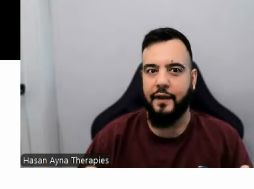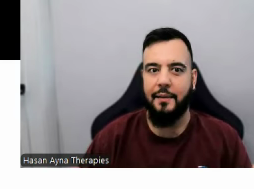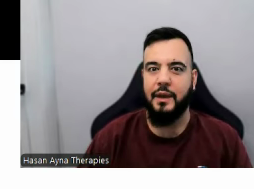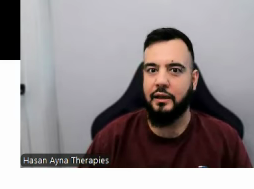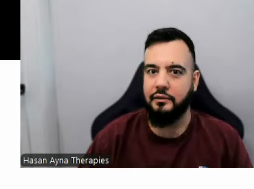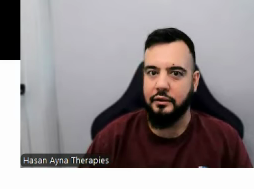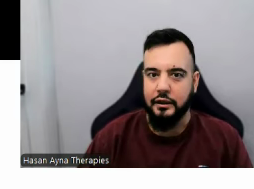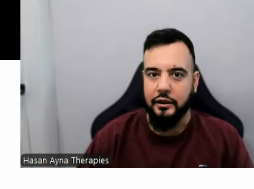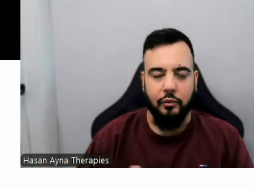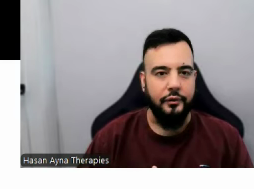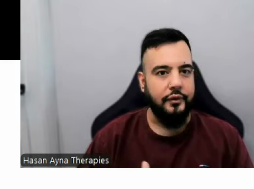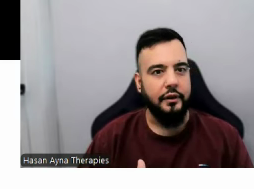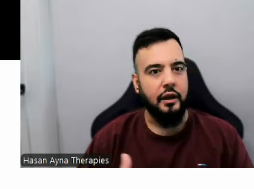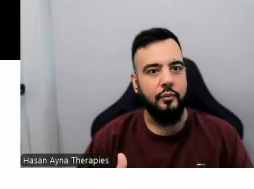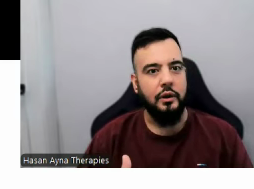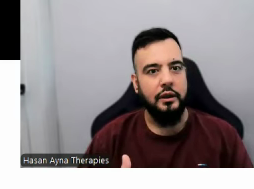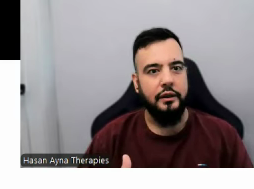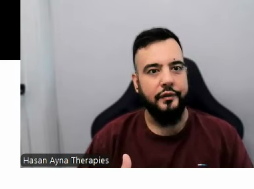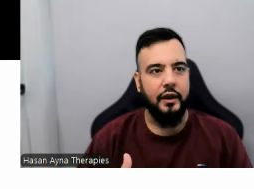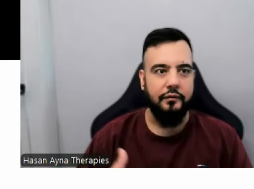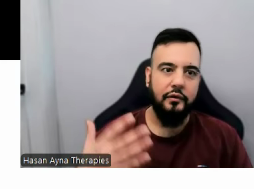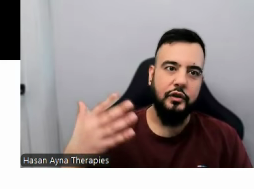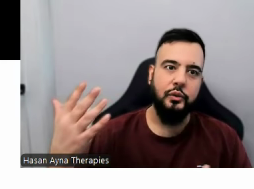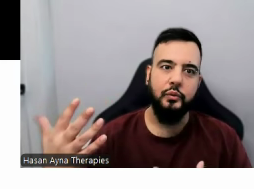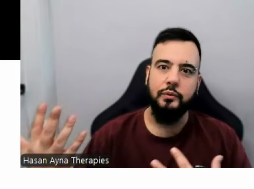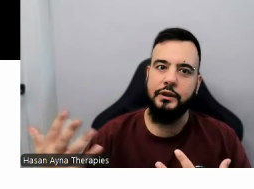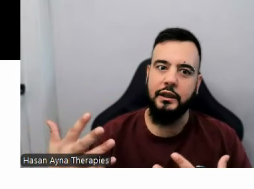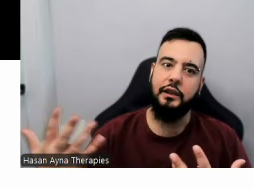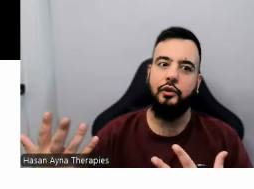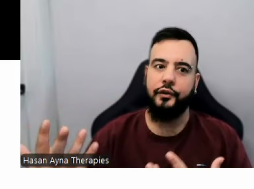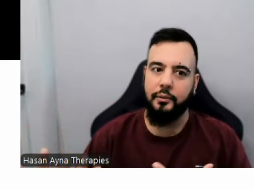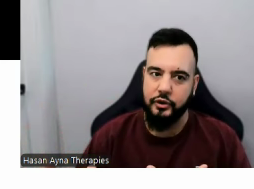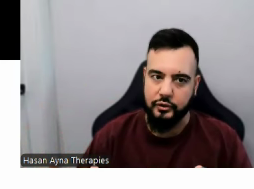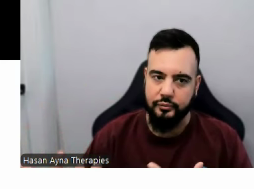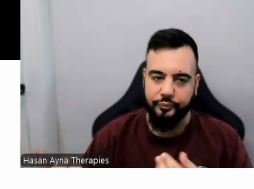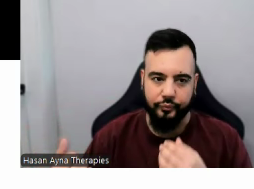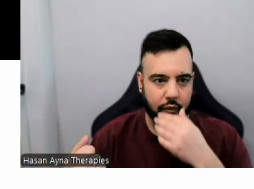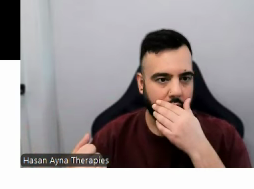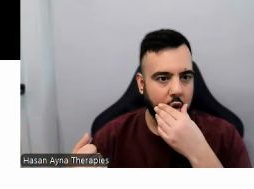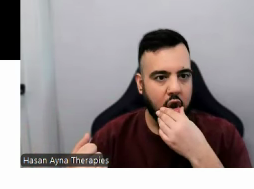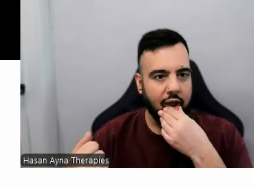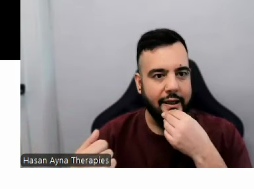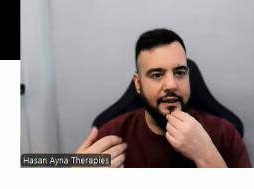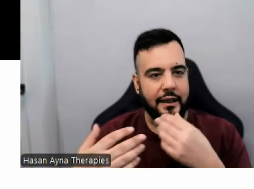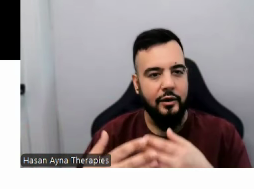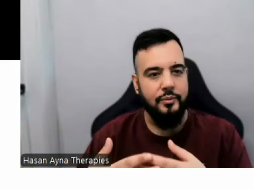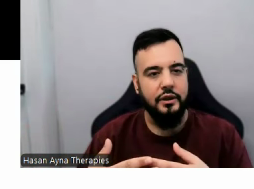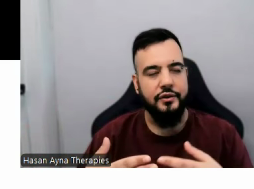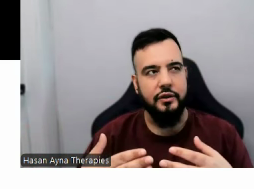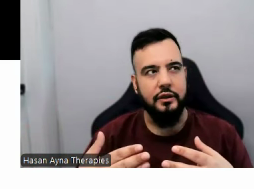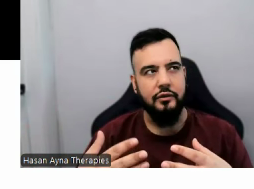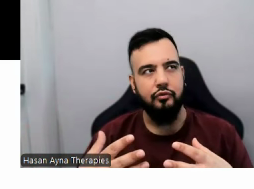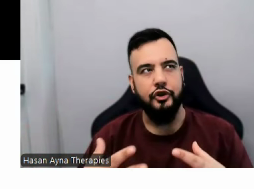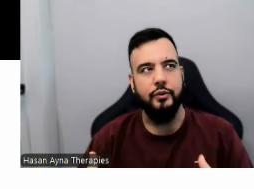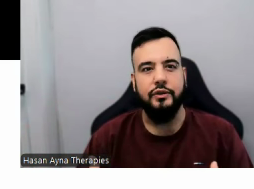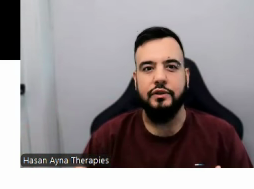short, fat man, whilst the other one is a very tall woman that he looks up to. It helps